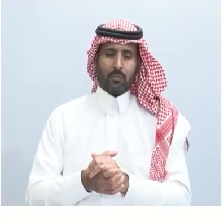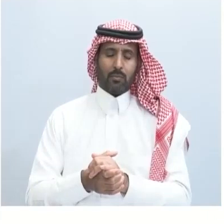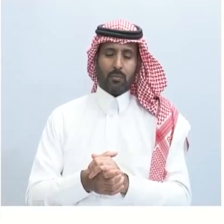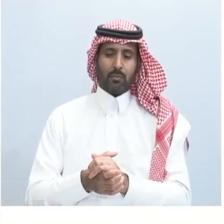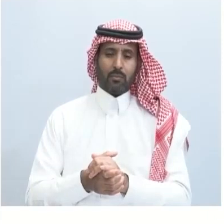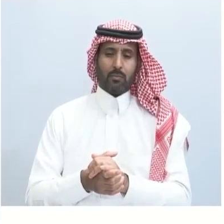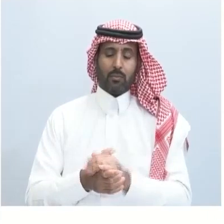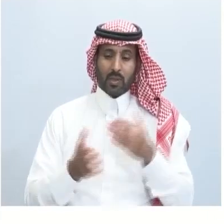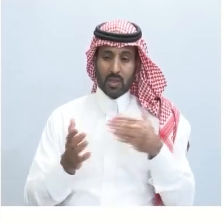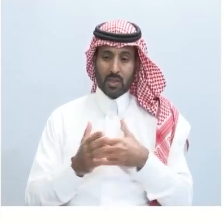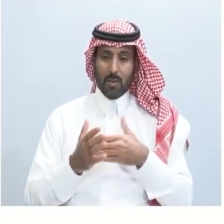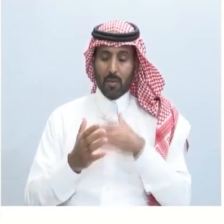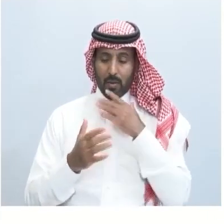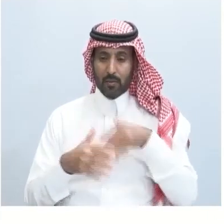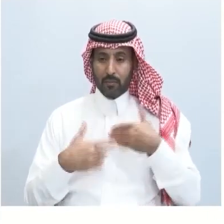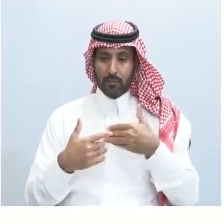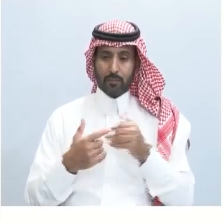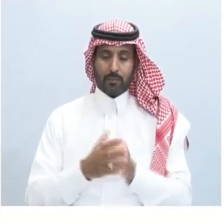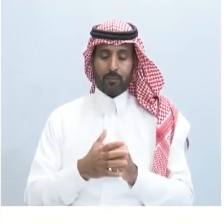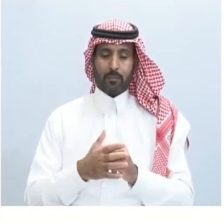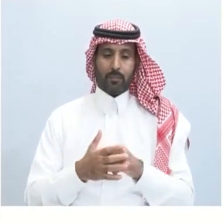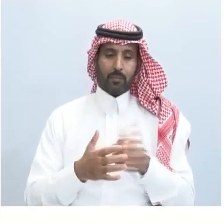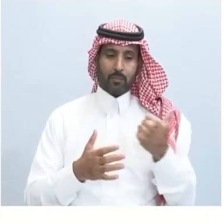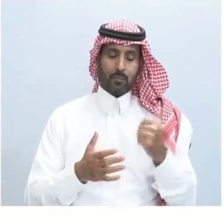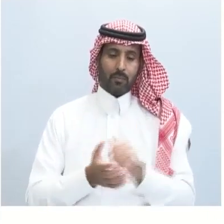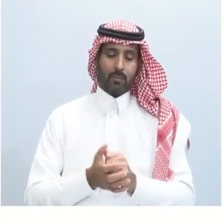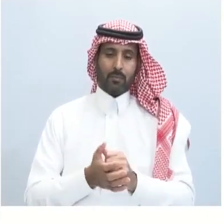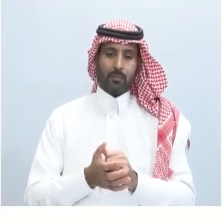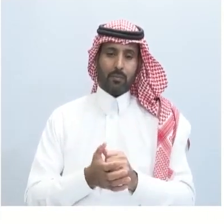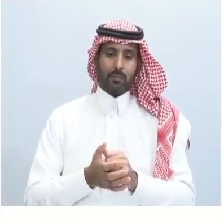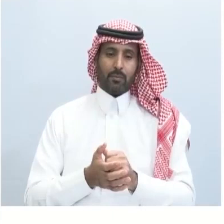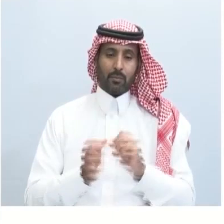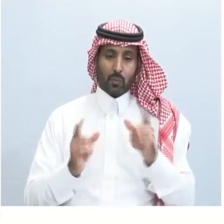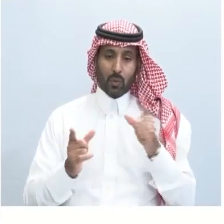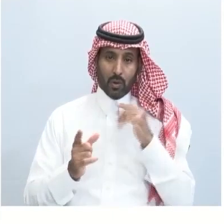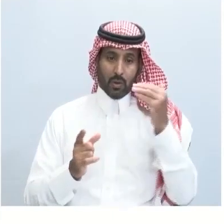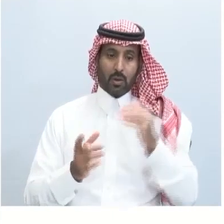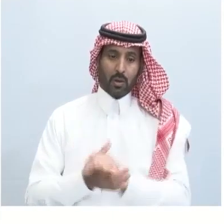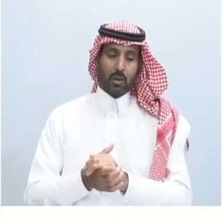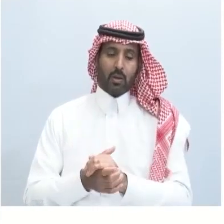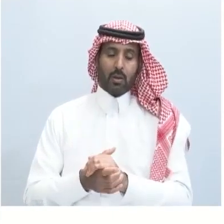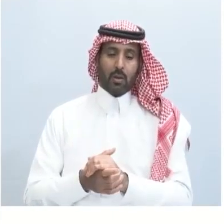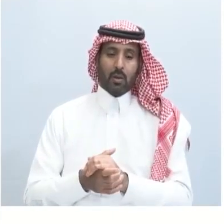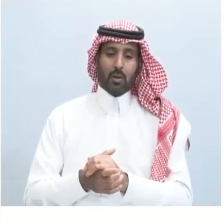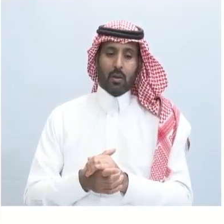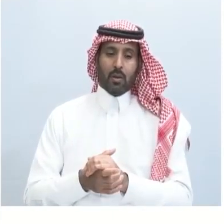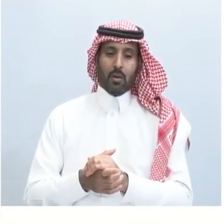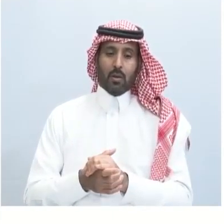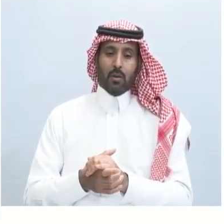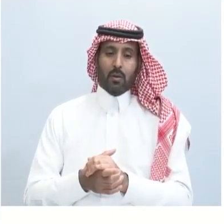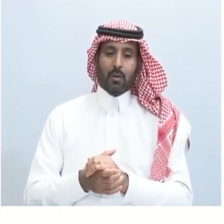is stopping the game. What about number six? I think this is an obvious one. Of course, it's talking